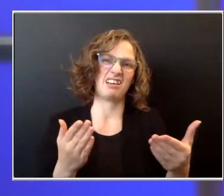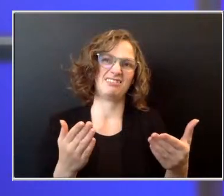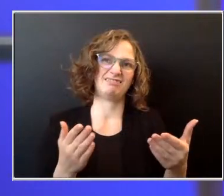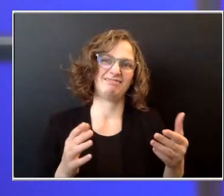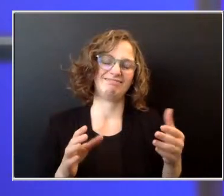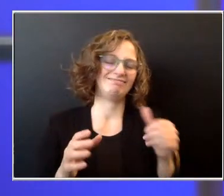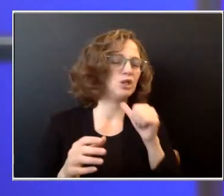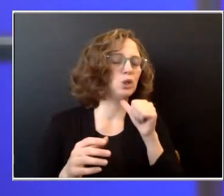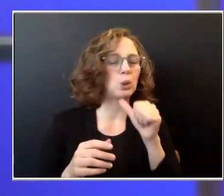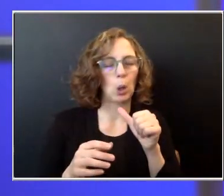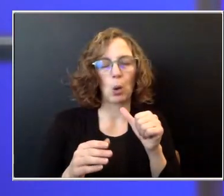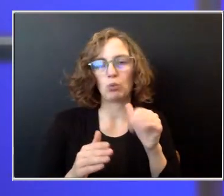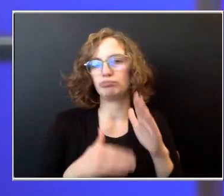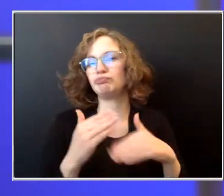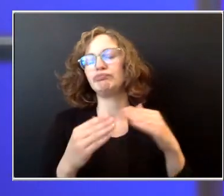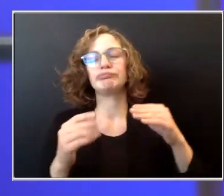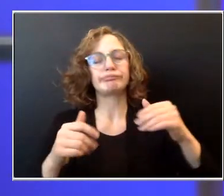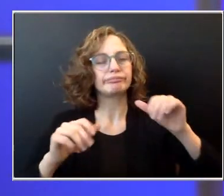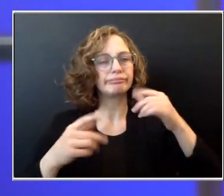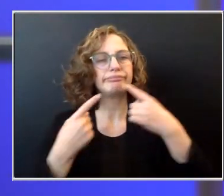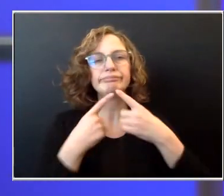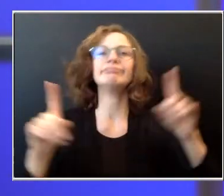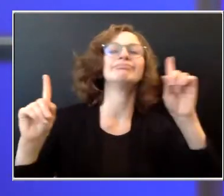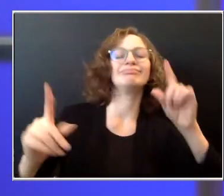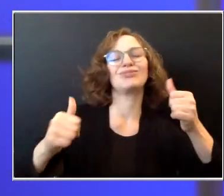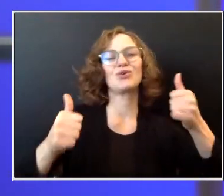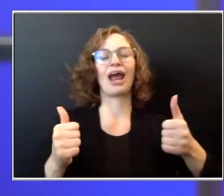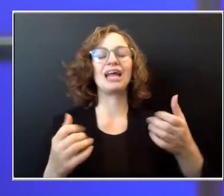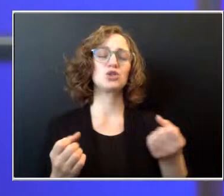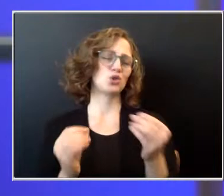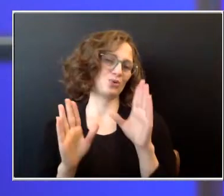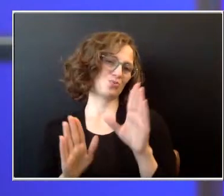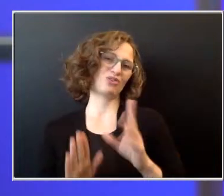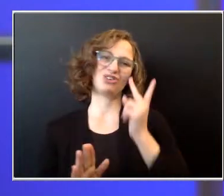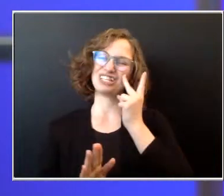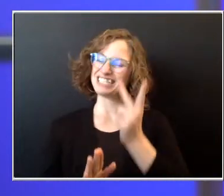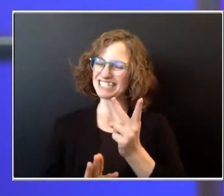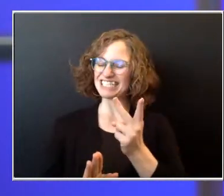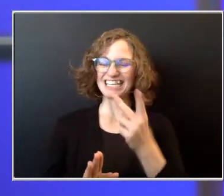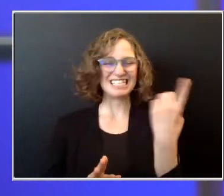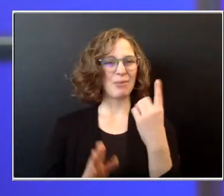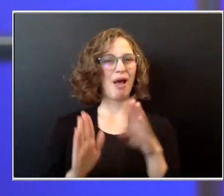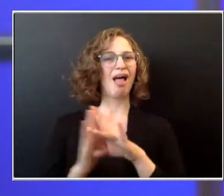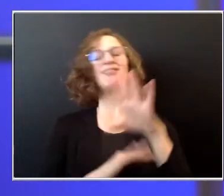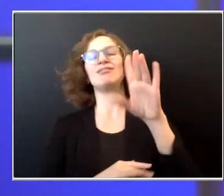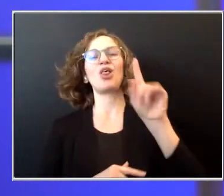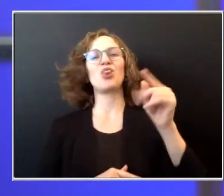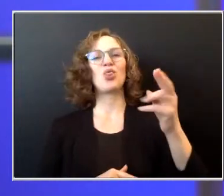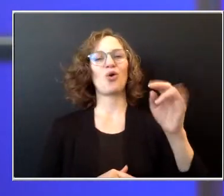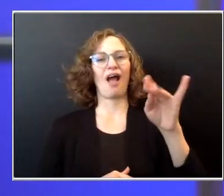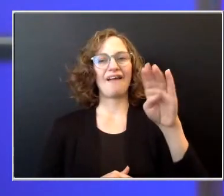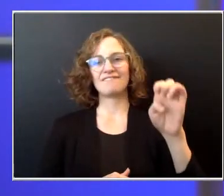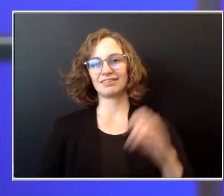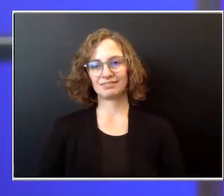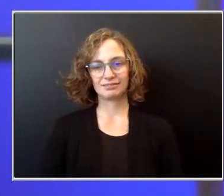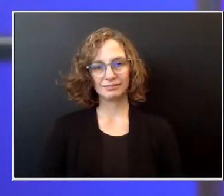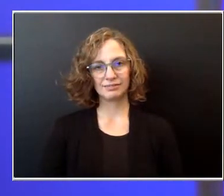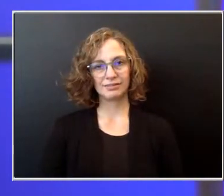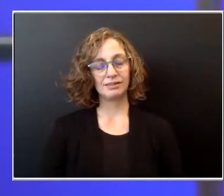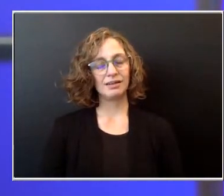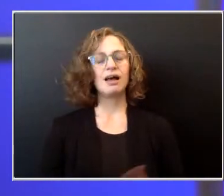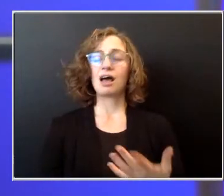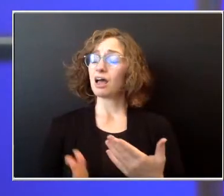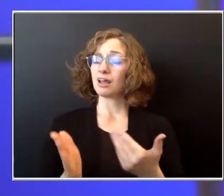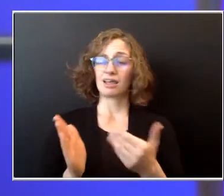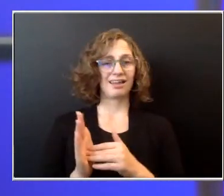people are doing great and thriving. I, again, echo what Archie said. A lot of people think there aren't any options, right? I'm just getting older. I put on a